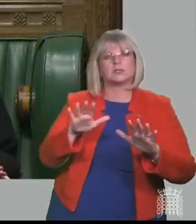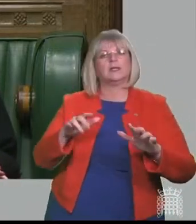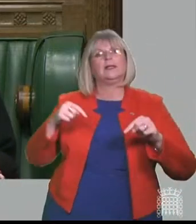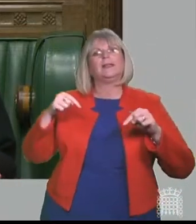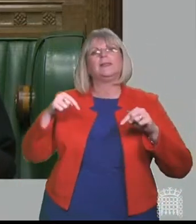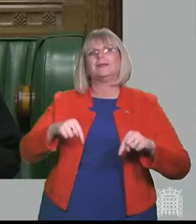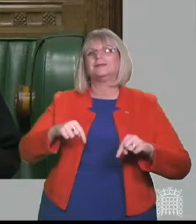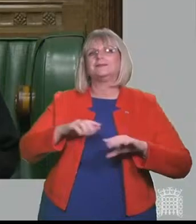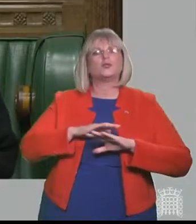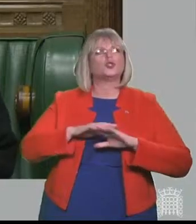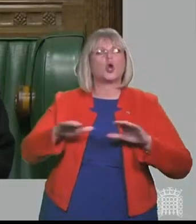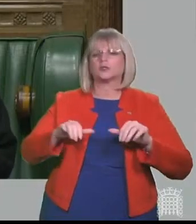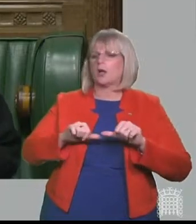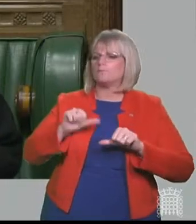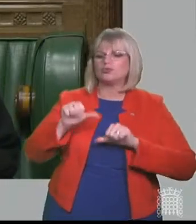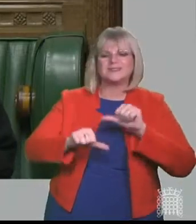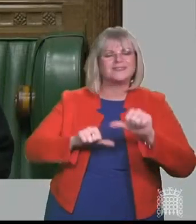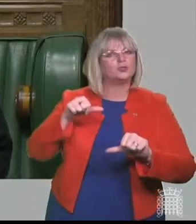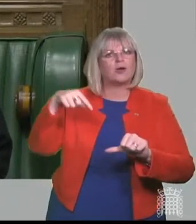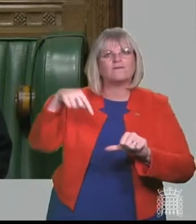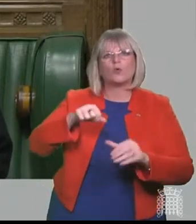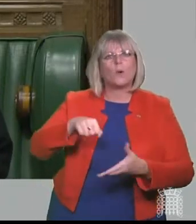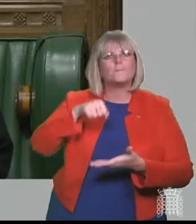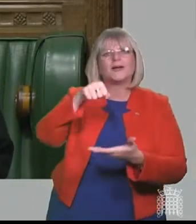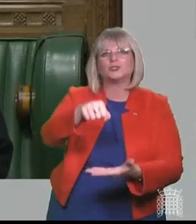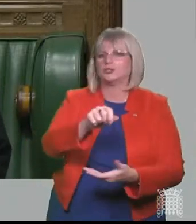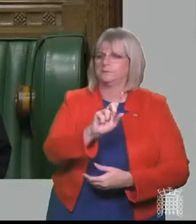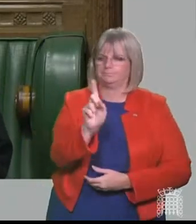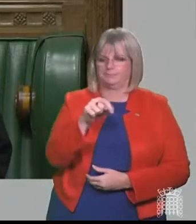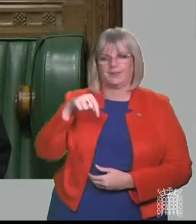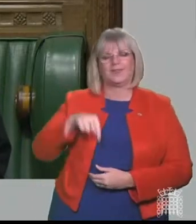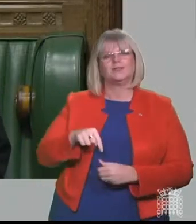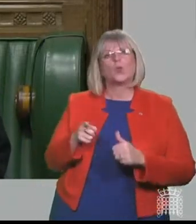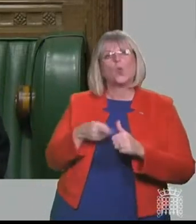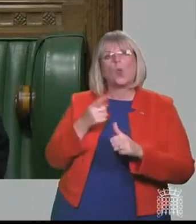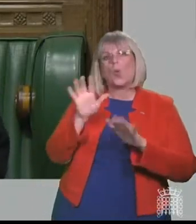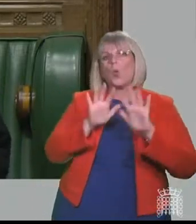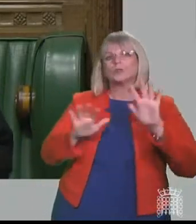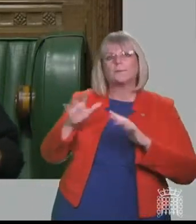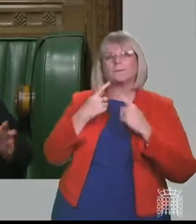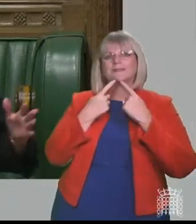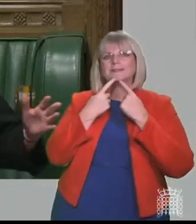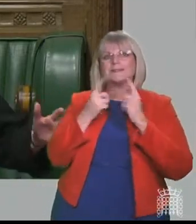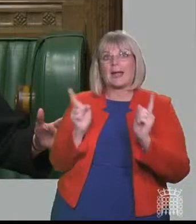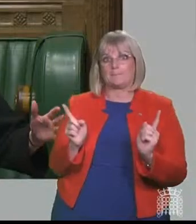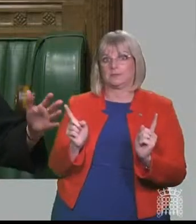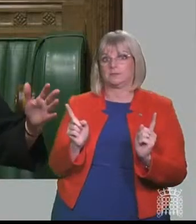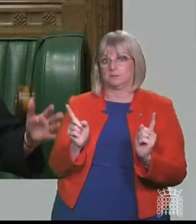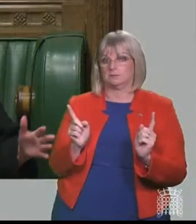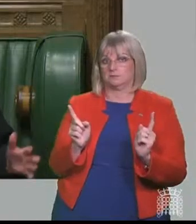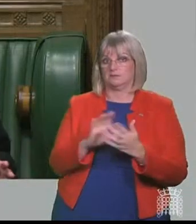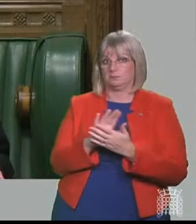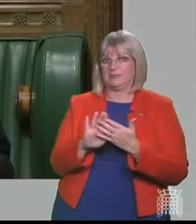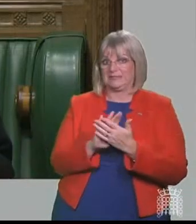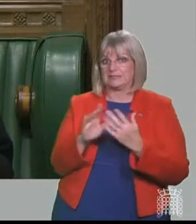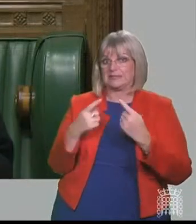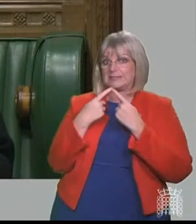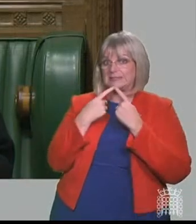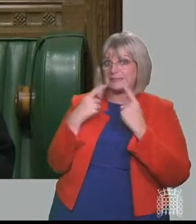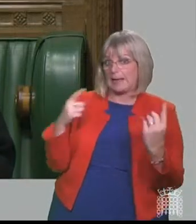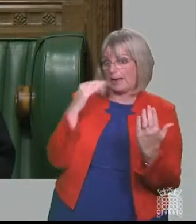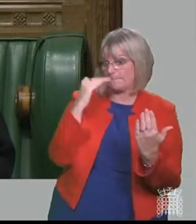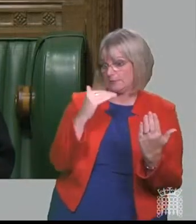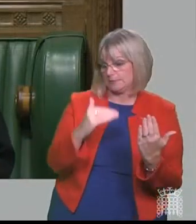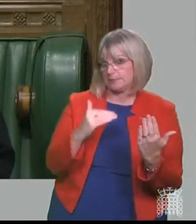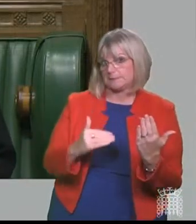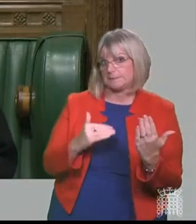procedure that we use for a budget. This is the autumn statement. It is therefore a statement. So the point that we're at right now is